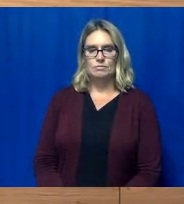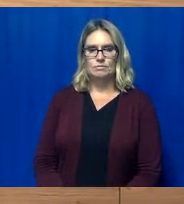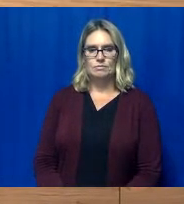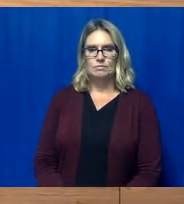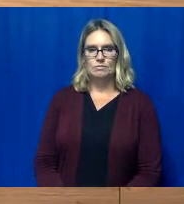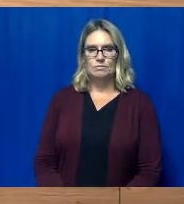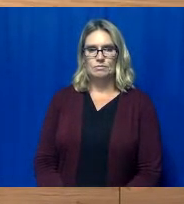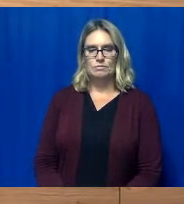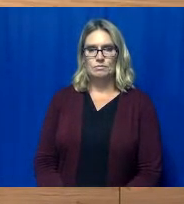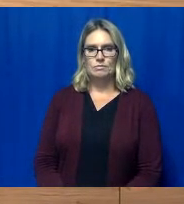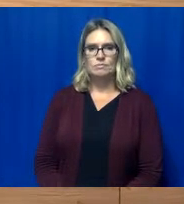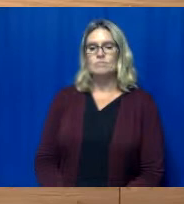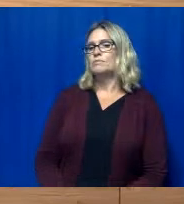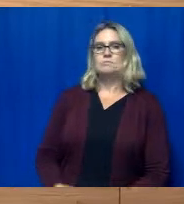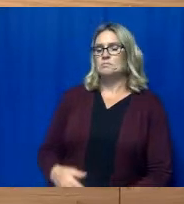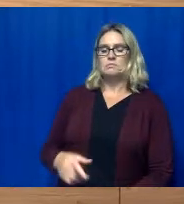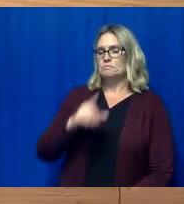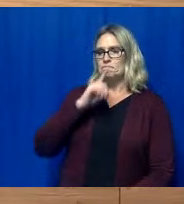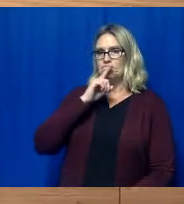Savannah Odd.